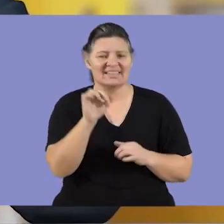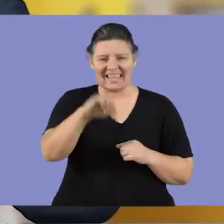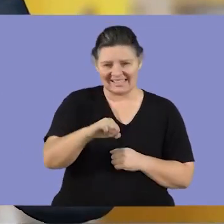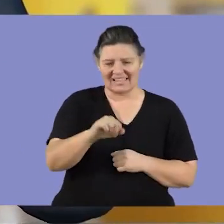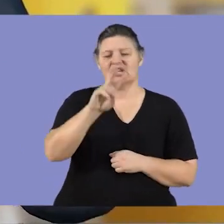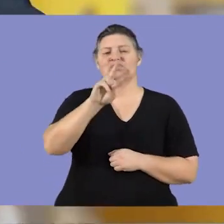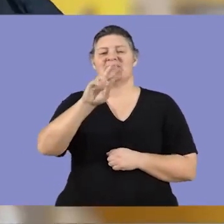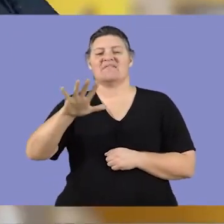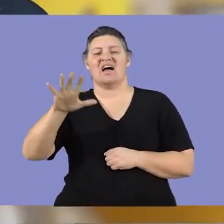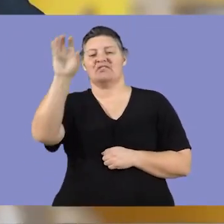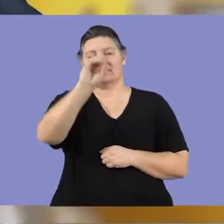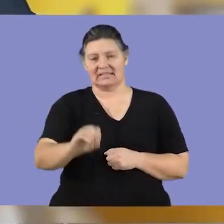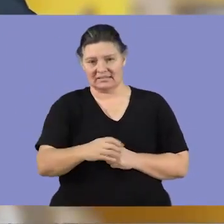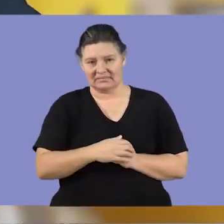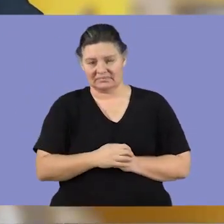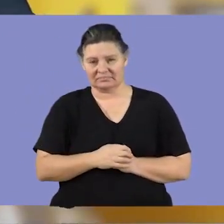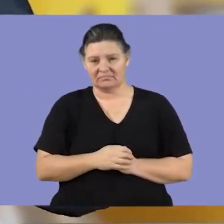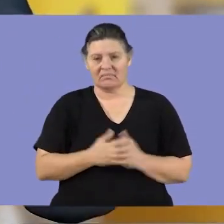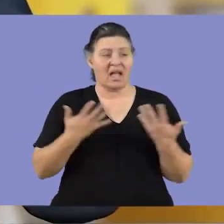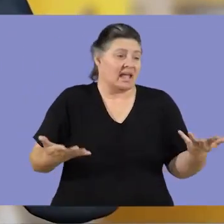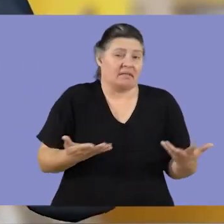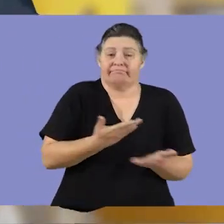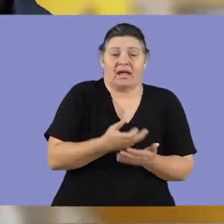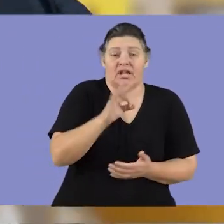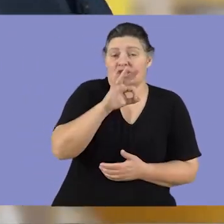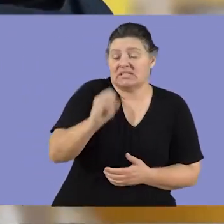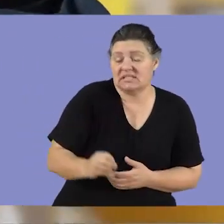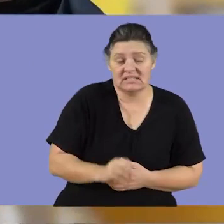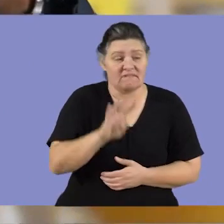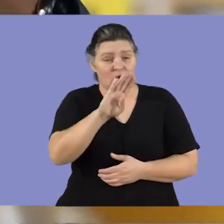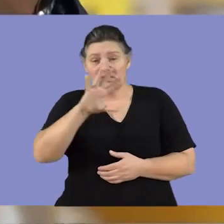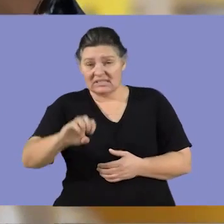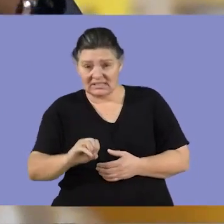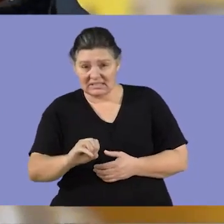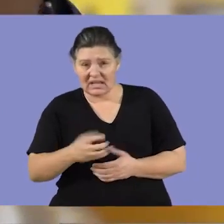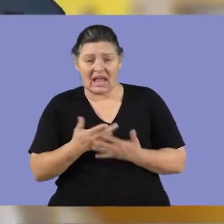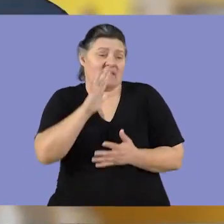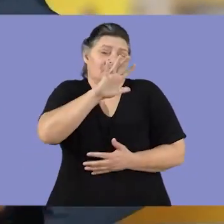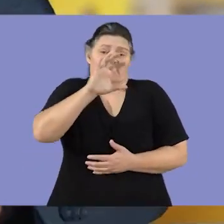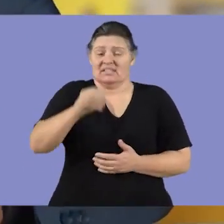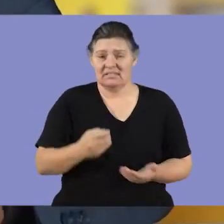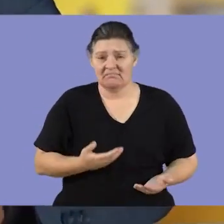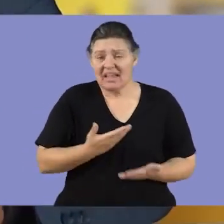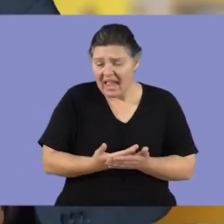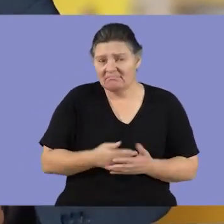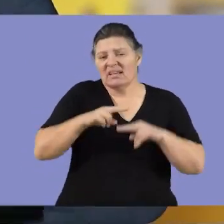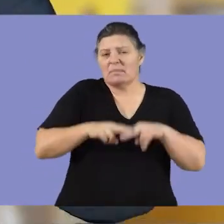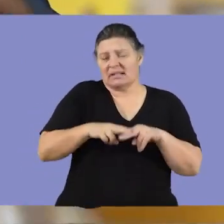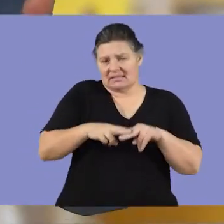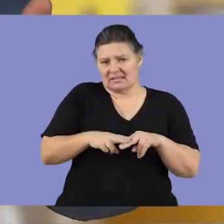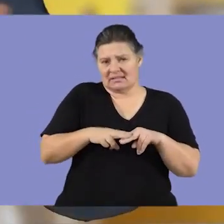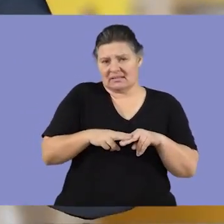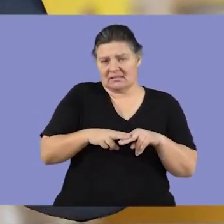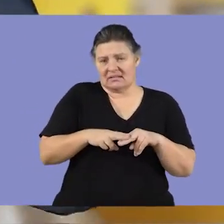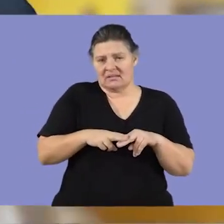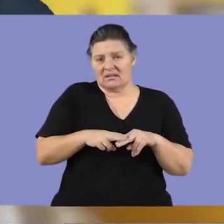was? Thank you. It was 25%. It can be 30, it can be 40. Yes, it can as well be 50. It